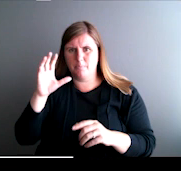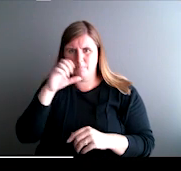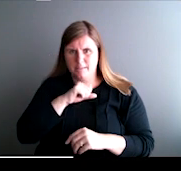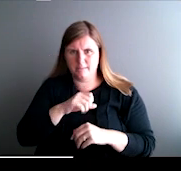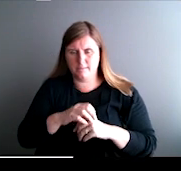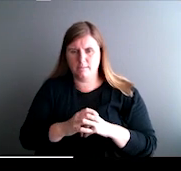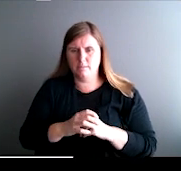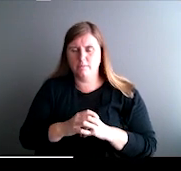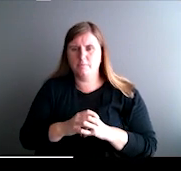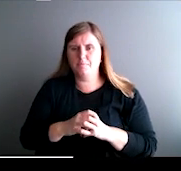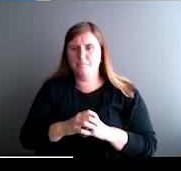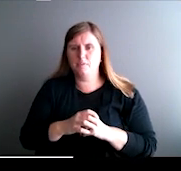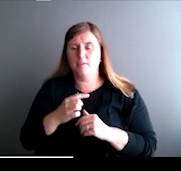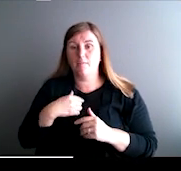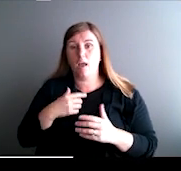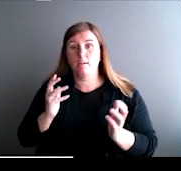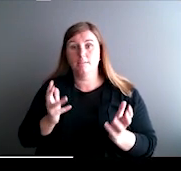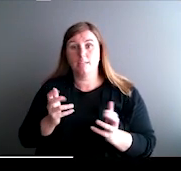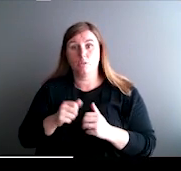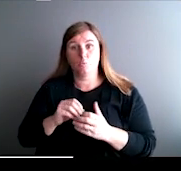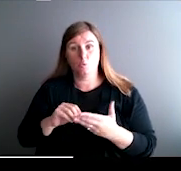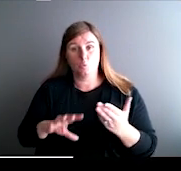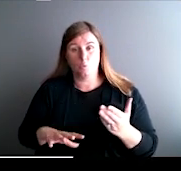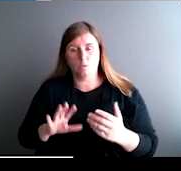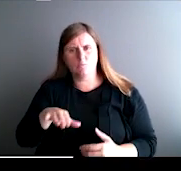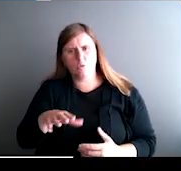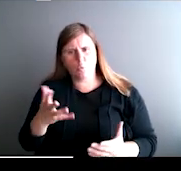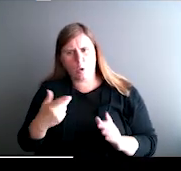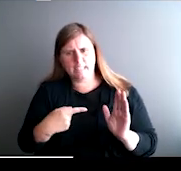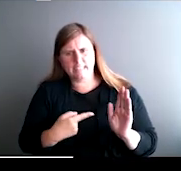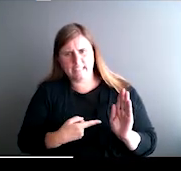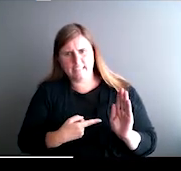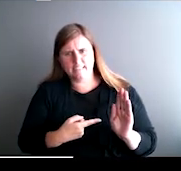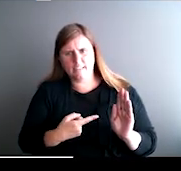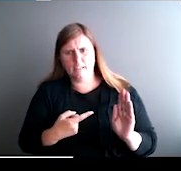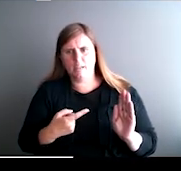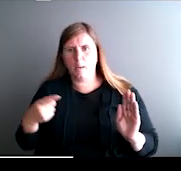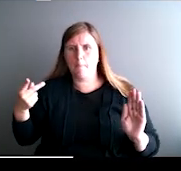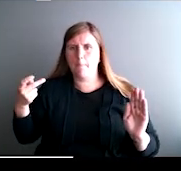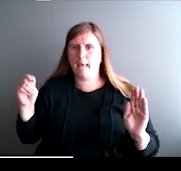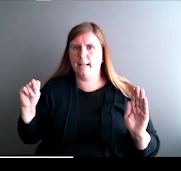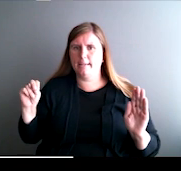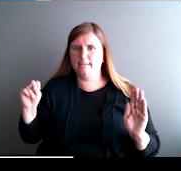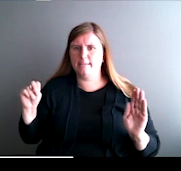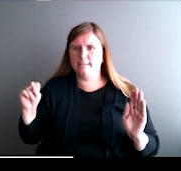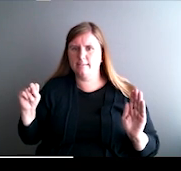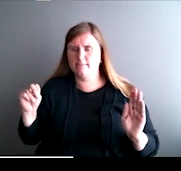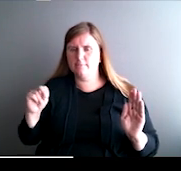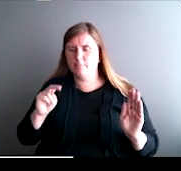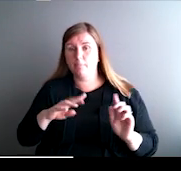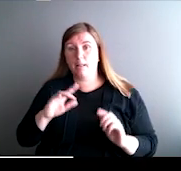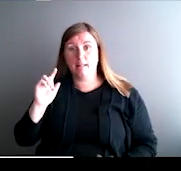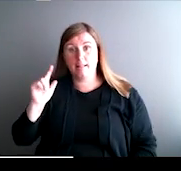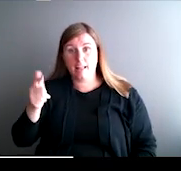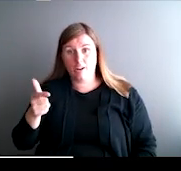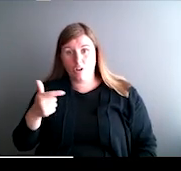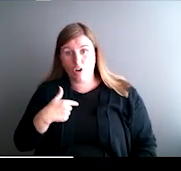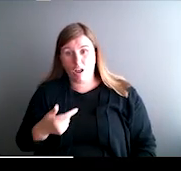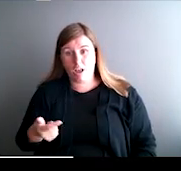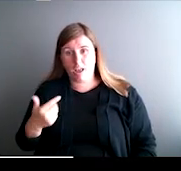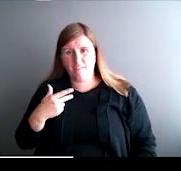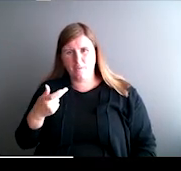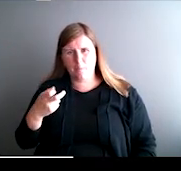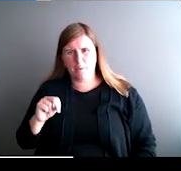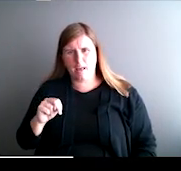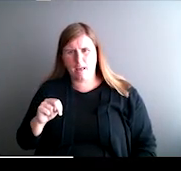If I say to a student, "What is it?" and they say pen, but later when I have the pen